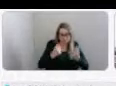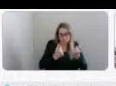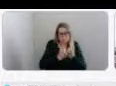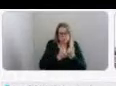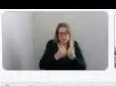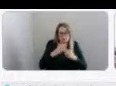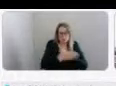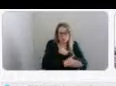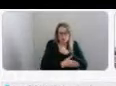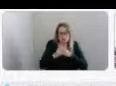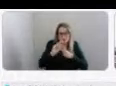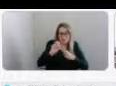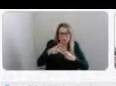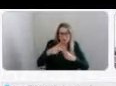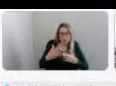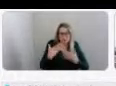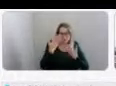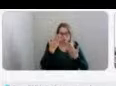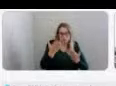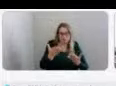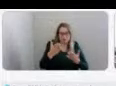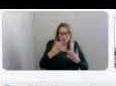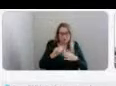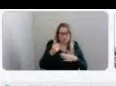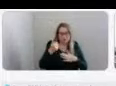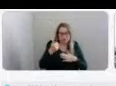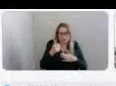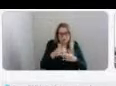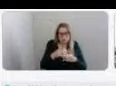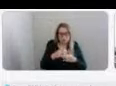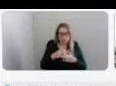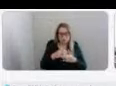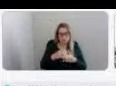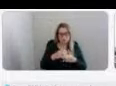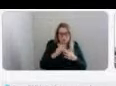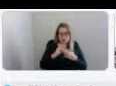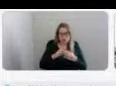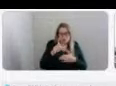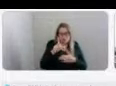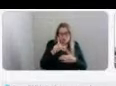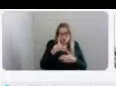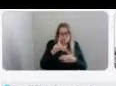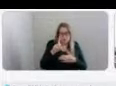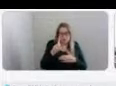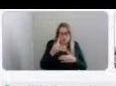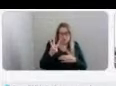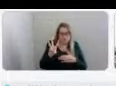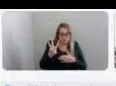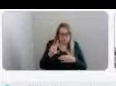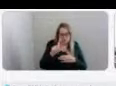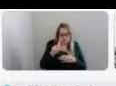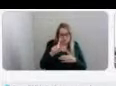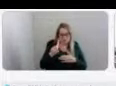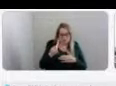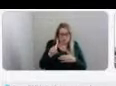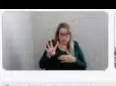that are being presented to you as alternatives specifically county map ld6 ldf-050